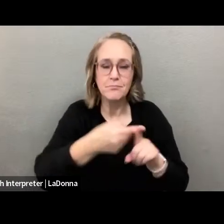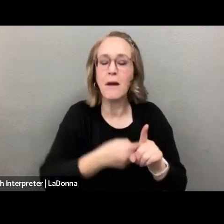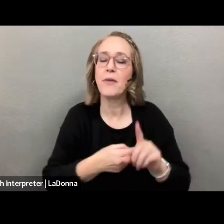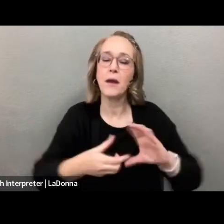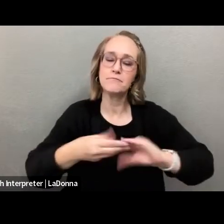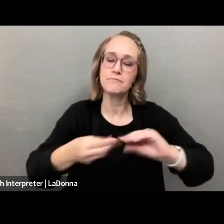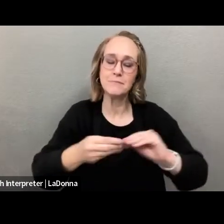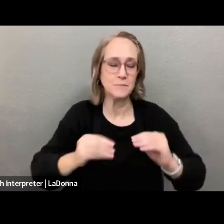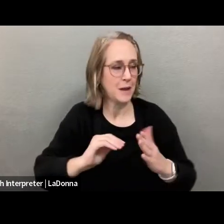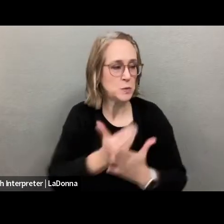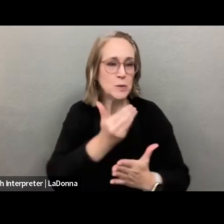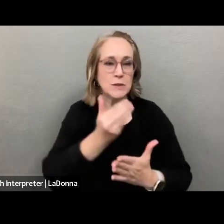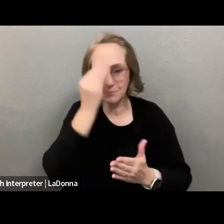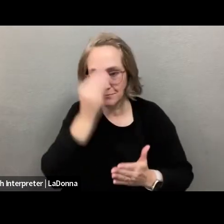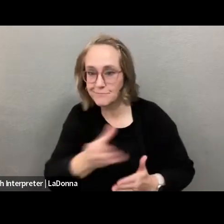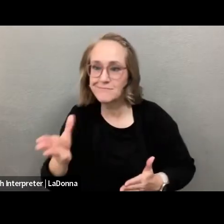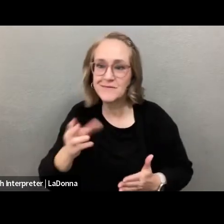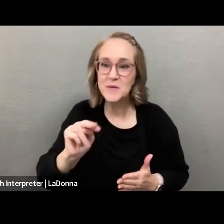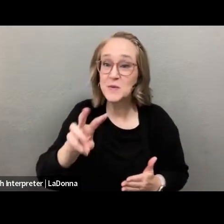So that was really